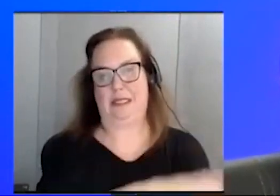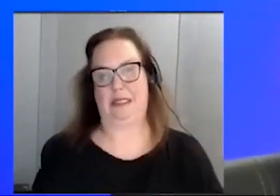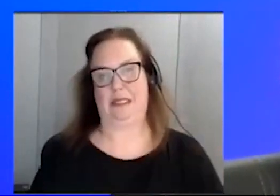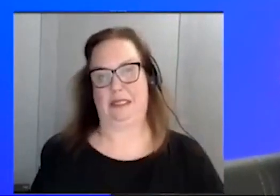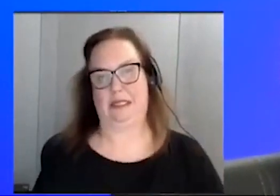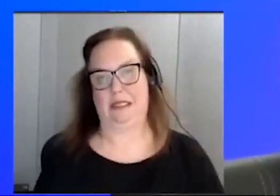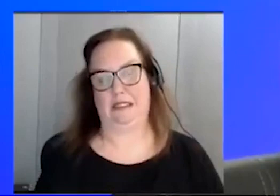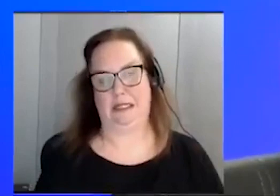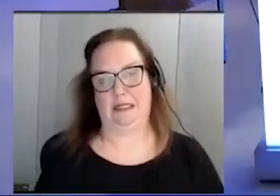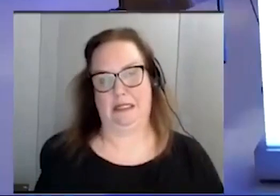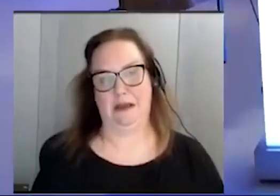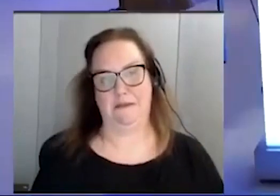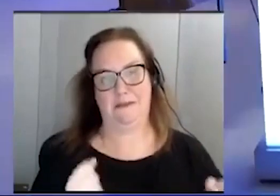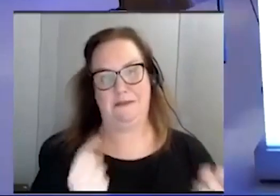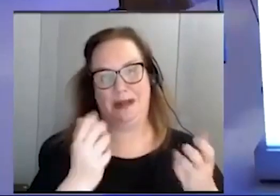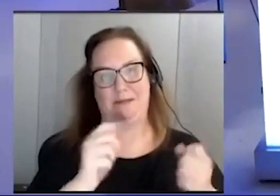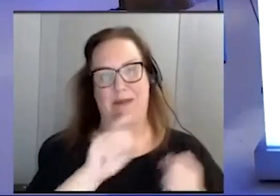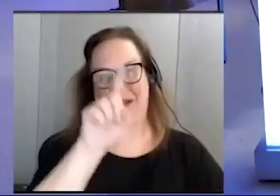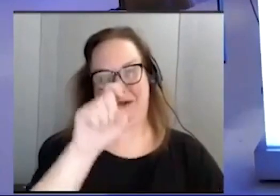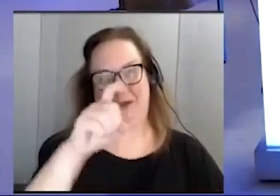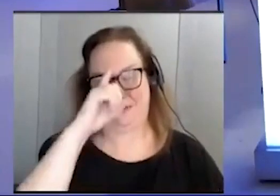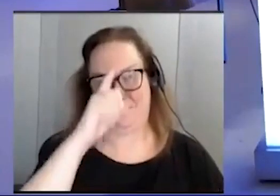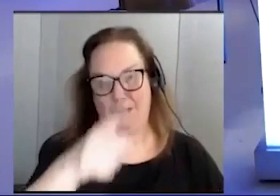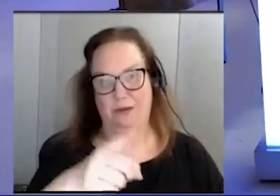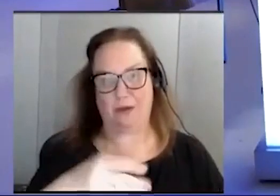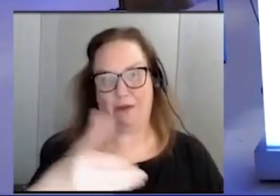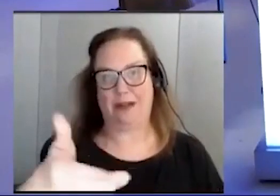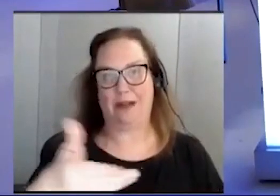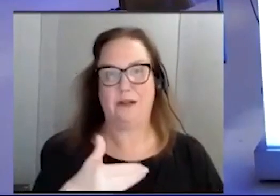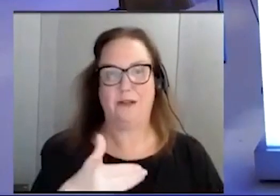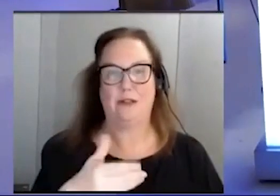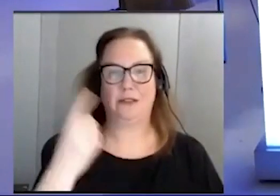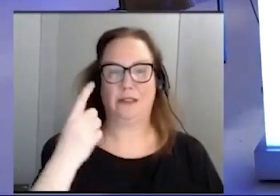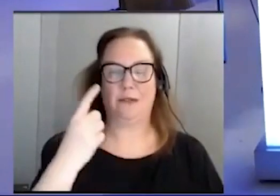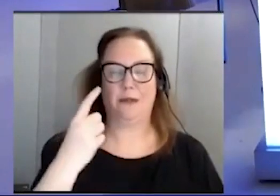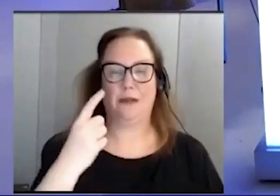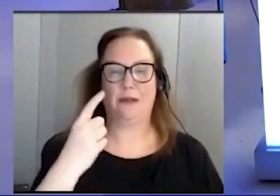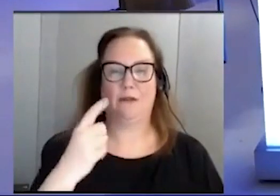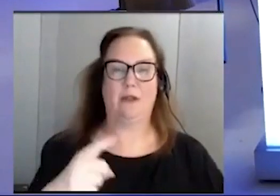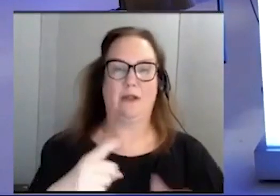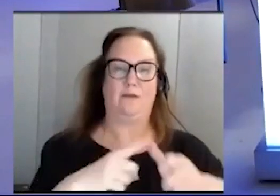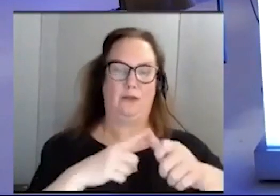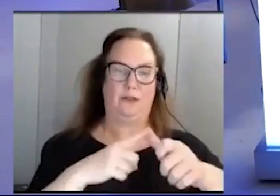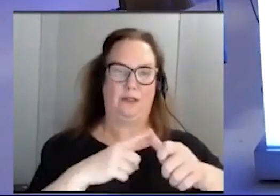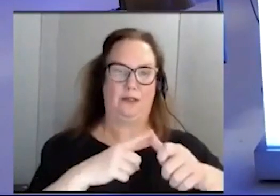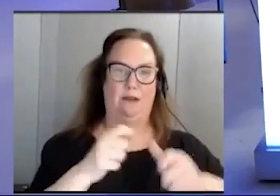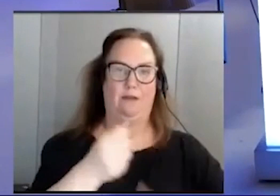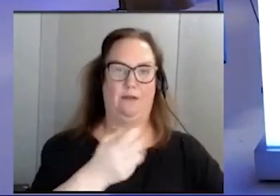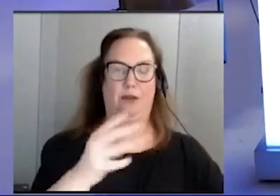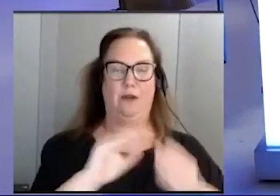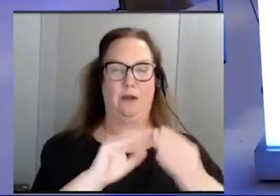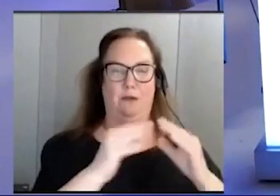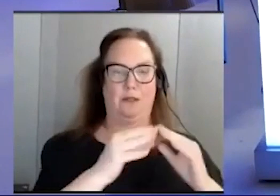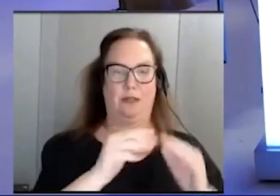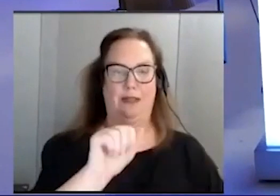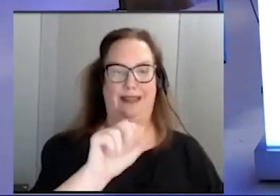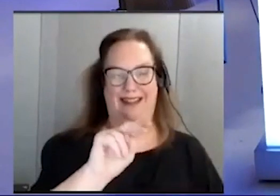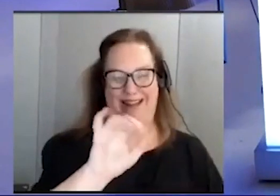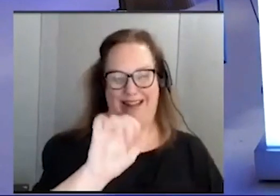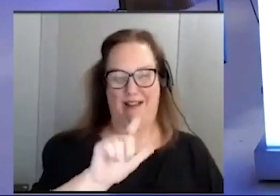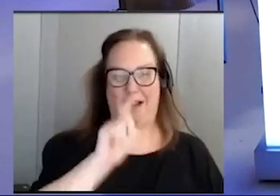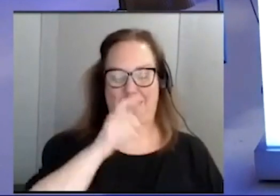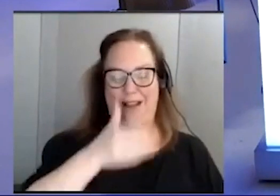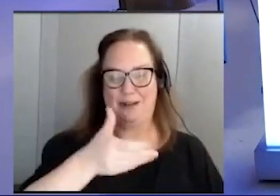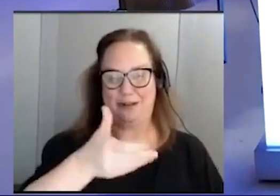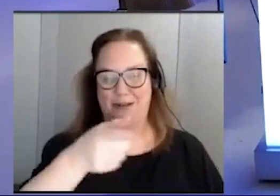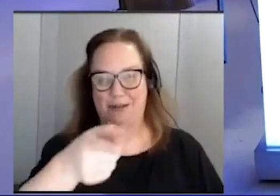many questions for you, but I want to introduce you to someone. Well, first of all, I'm going to give you a few stats, and then we're going to get to Anil here in just a moment, but more than 1 in